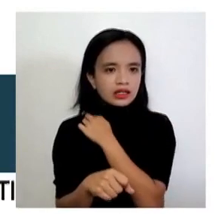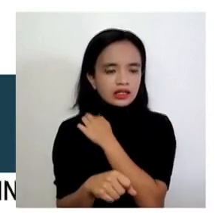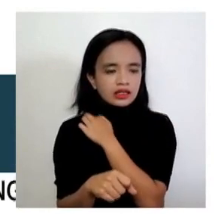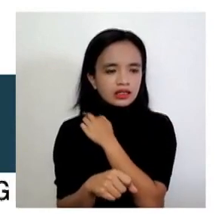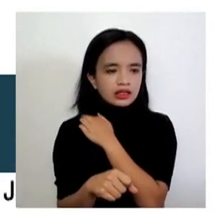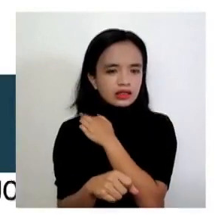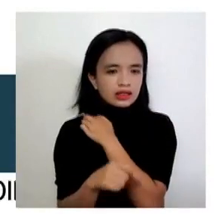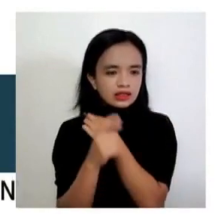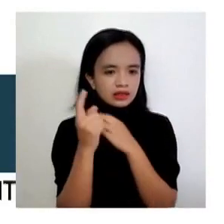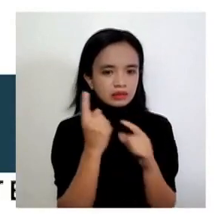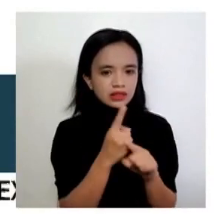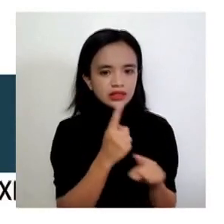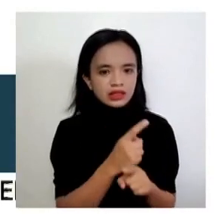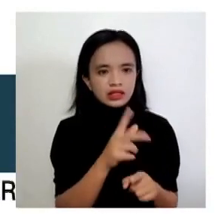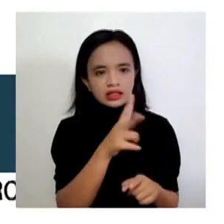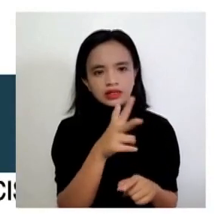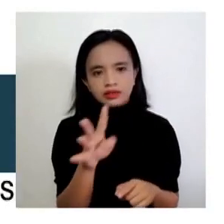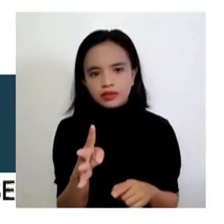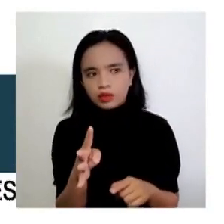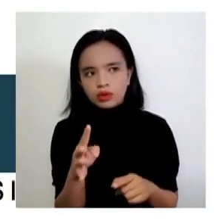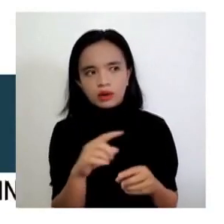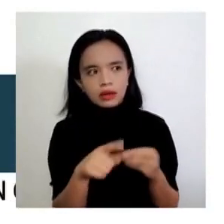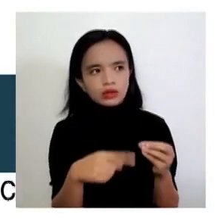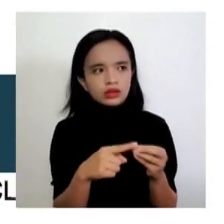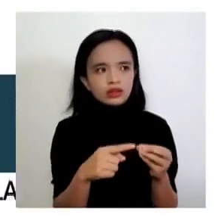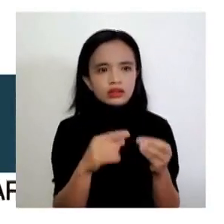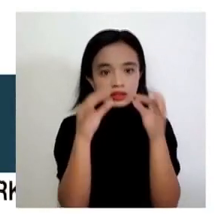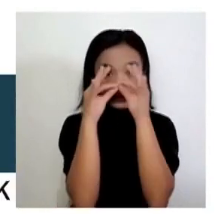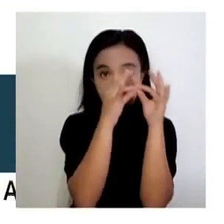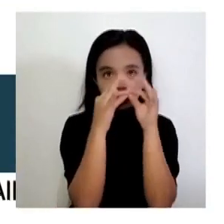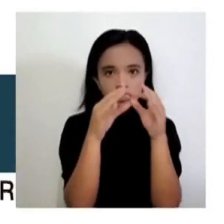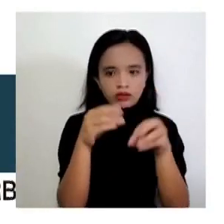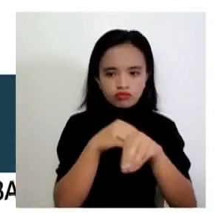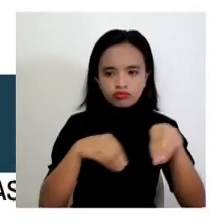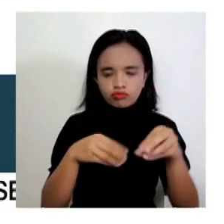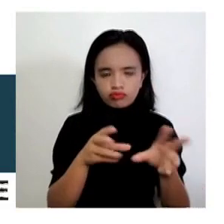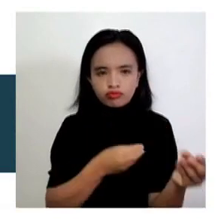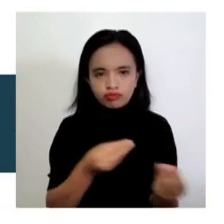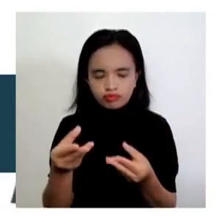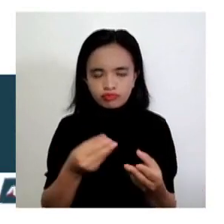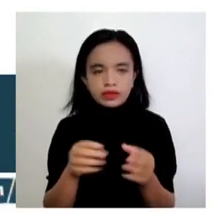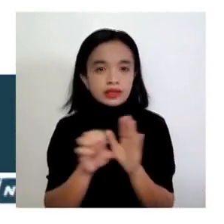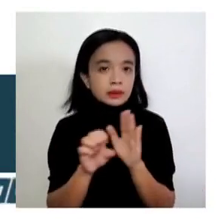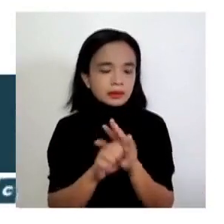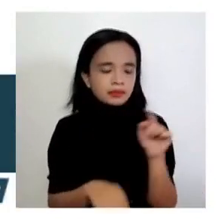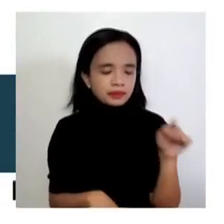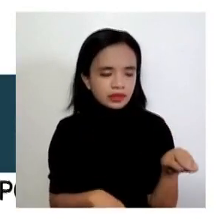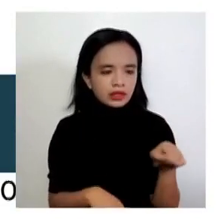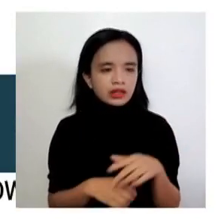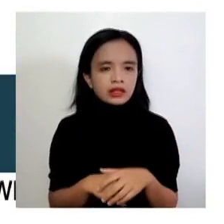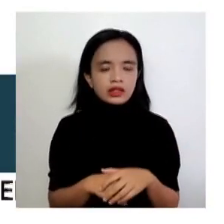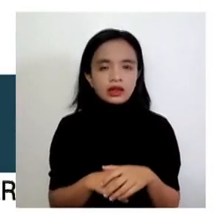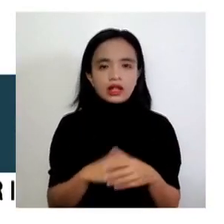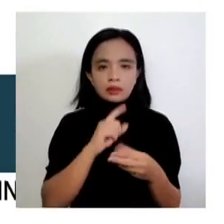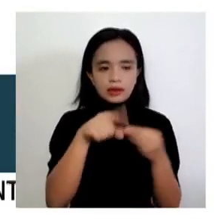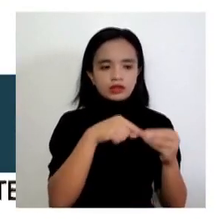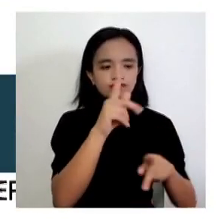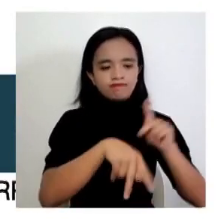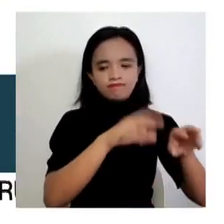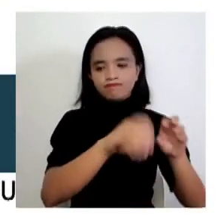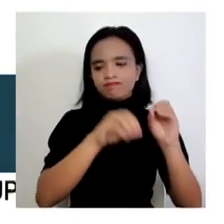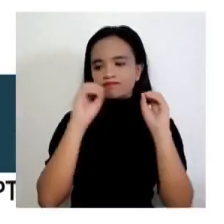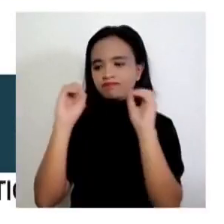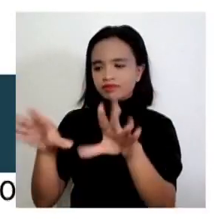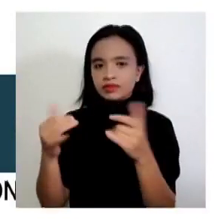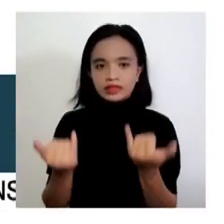cartels, right, in terms of the drug trade, illegal drug trade. For this one, for example, talk about human trafficking, modern-day slavery, talk